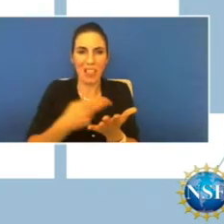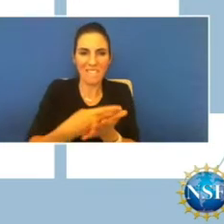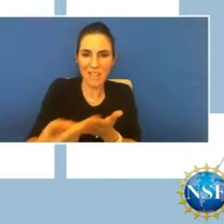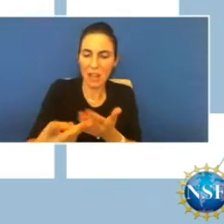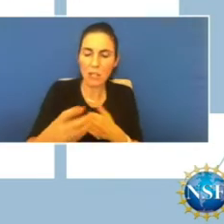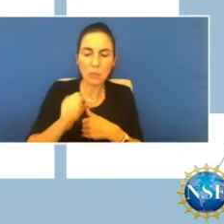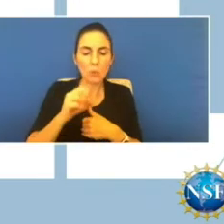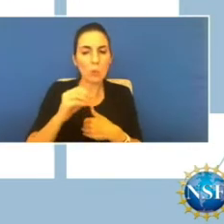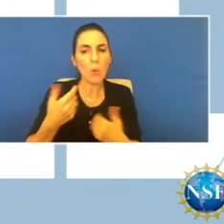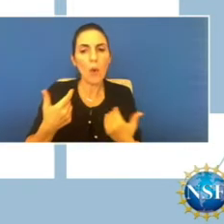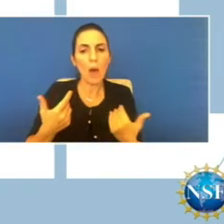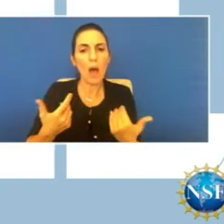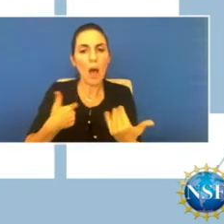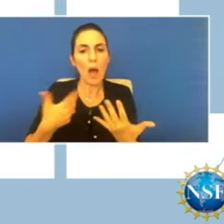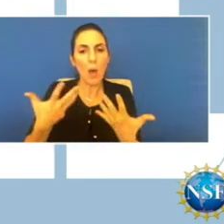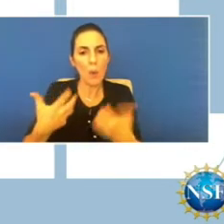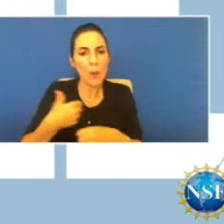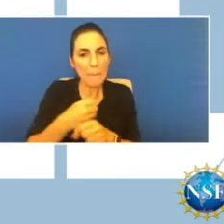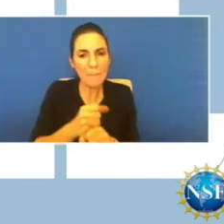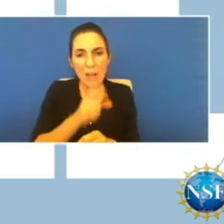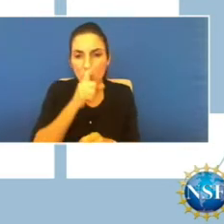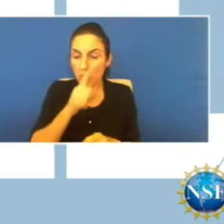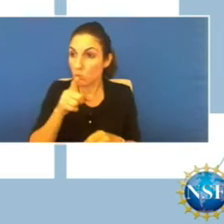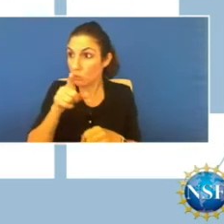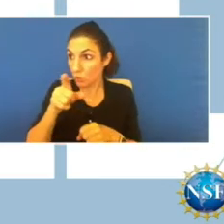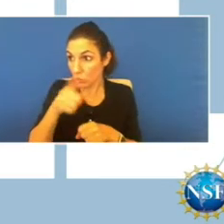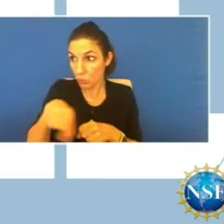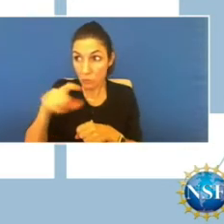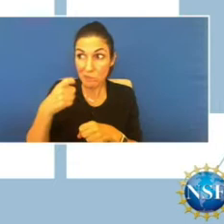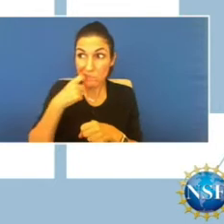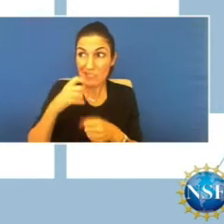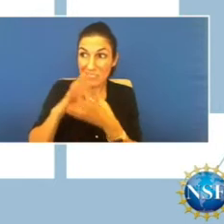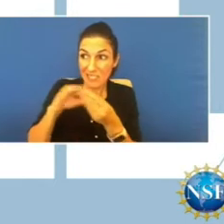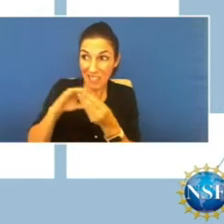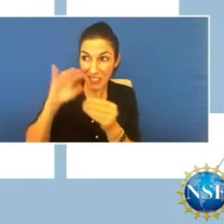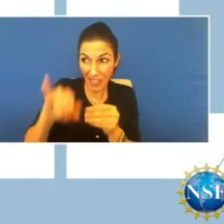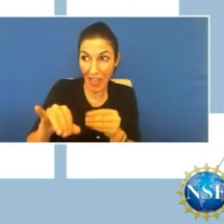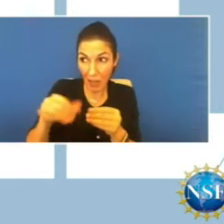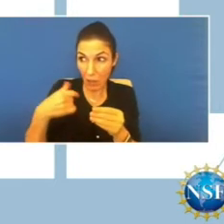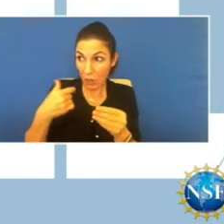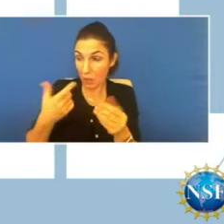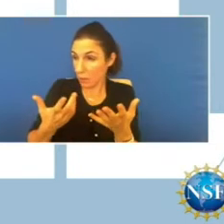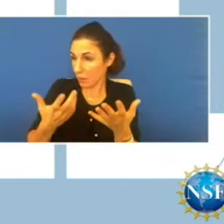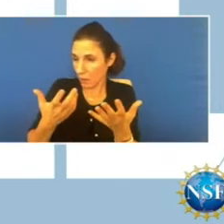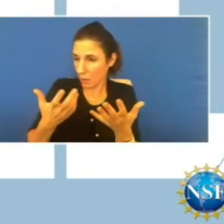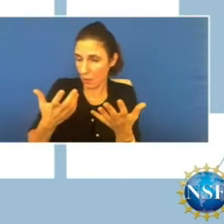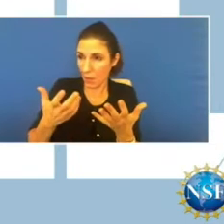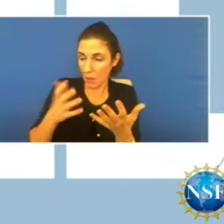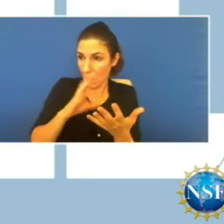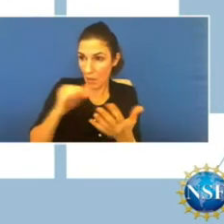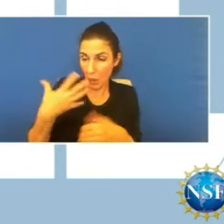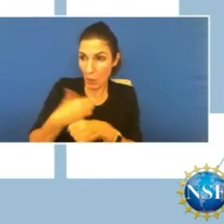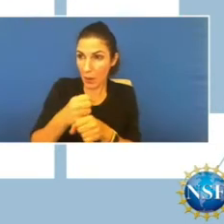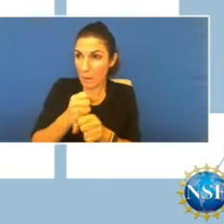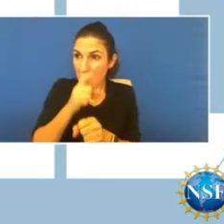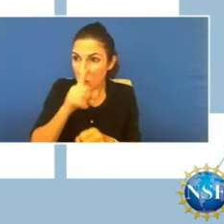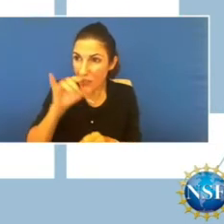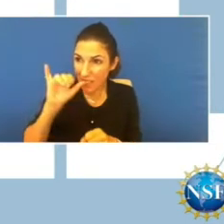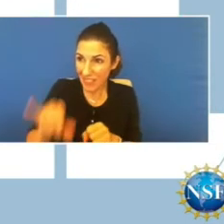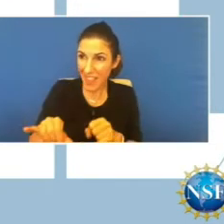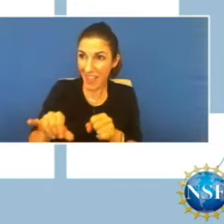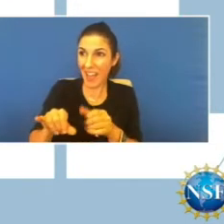really that you all are saying that. And part of the reason I'm saying that is that I think it's important for everyone to understand that that's a bit of a